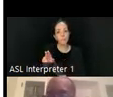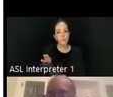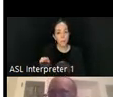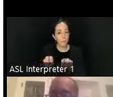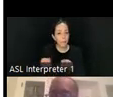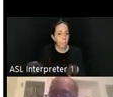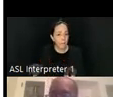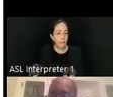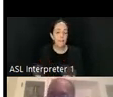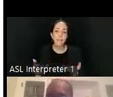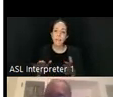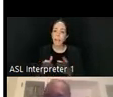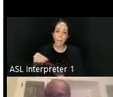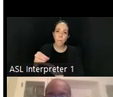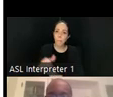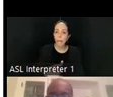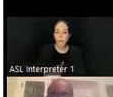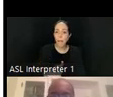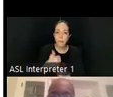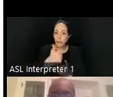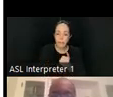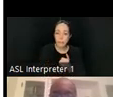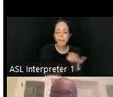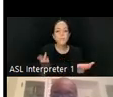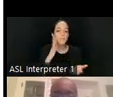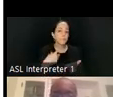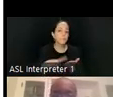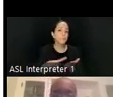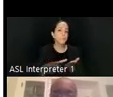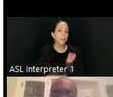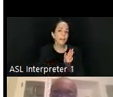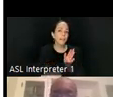table that until next time, but I'm sure we'll be having discussions in between.